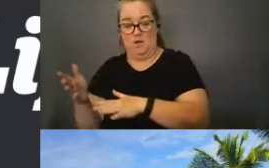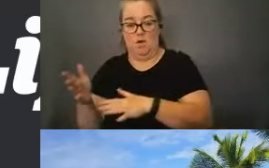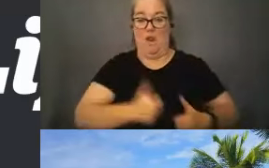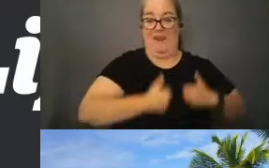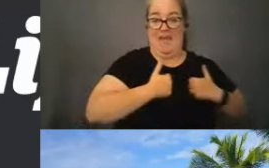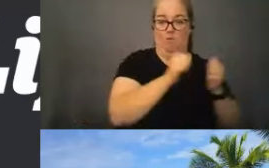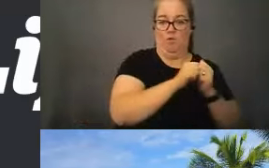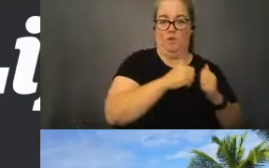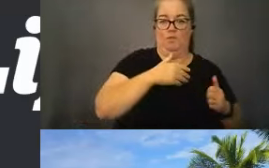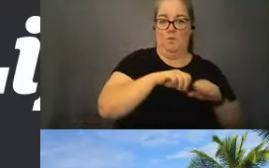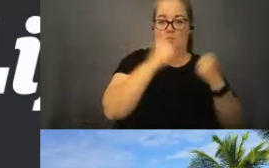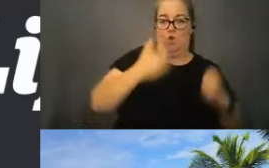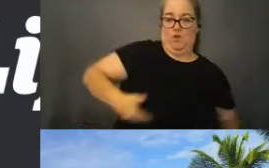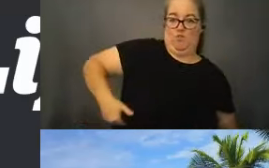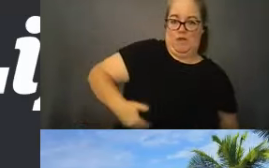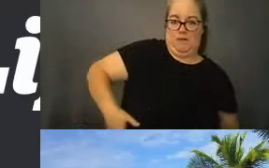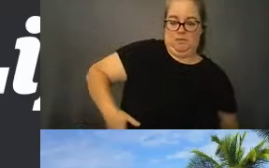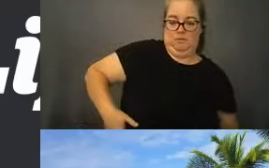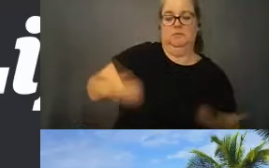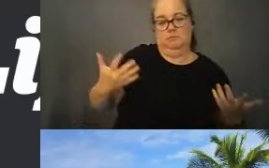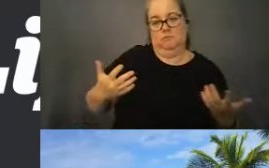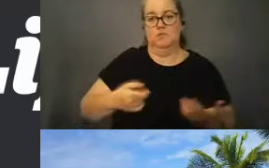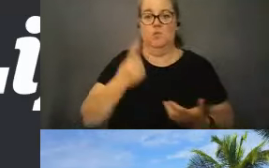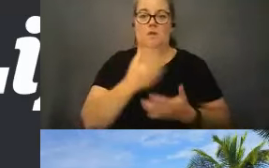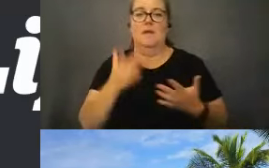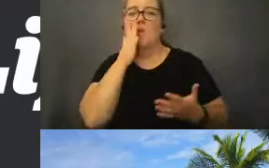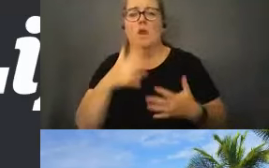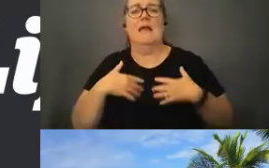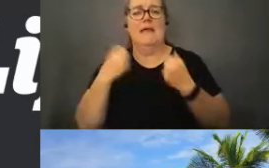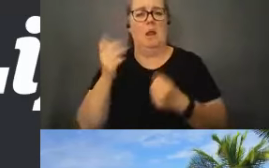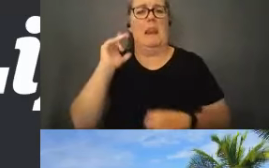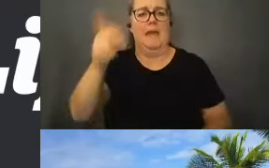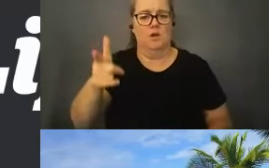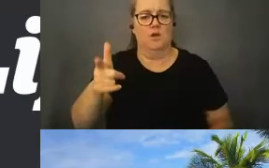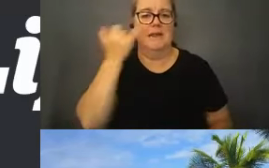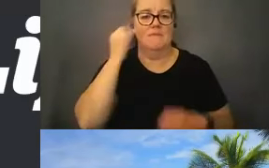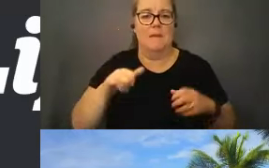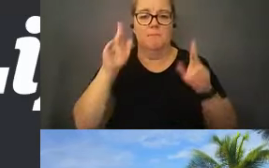just ignore that and move on, and that will heal later if they survive.